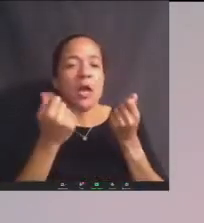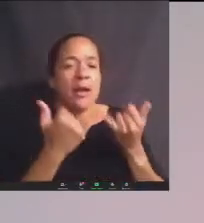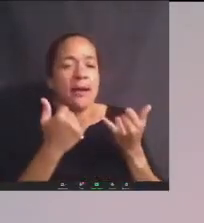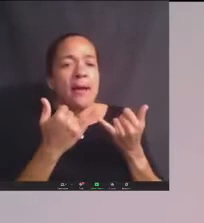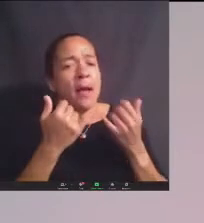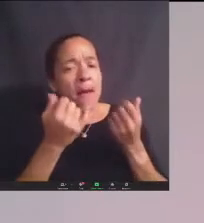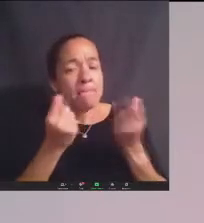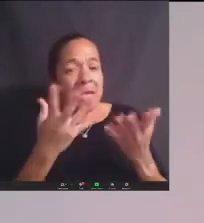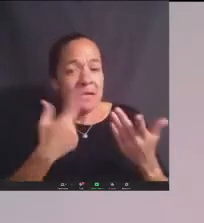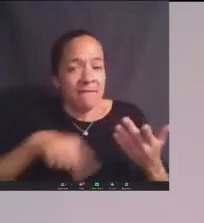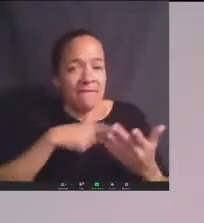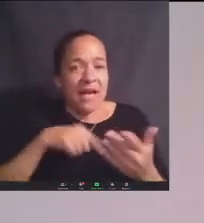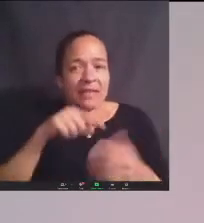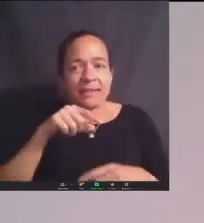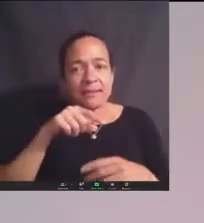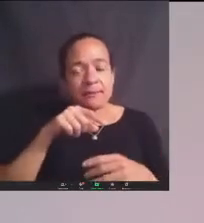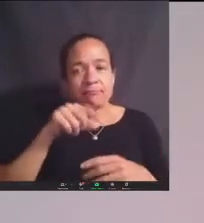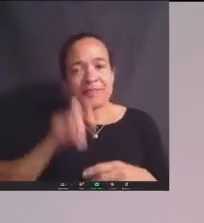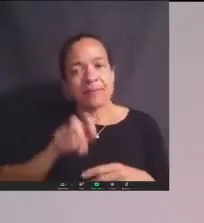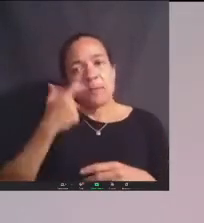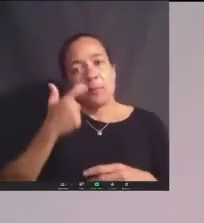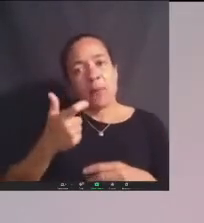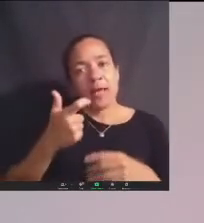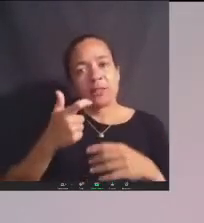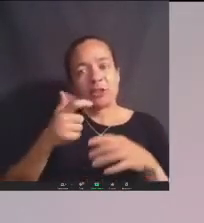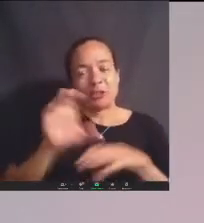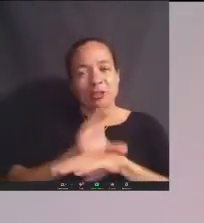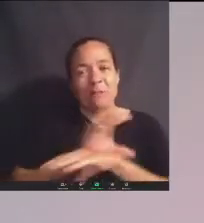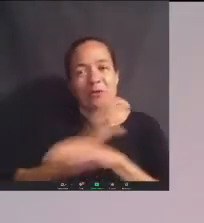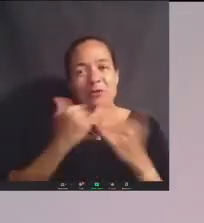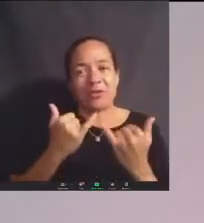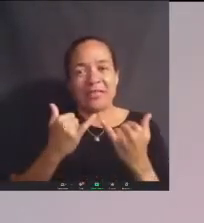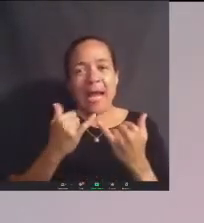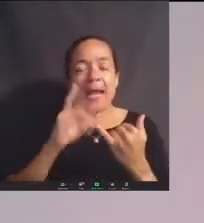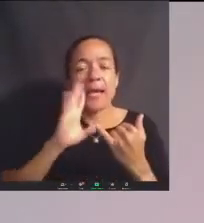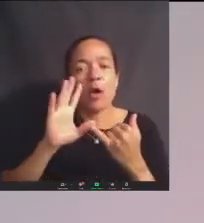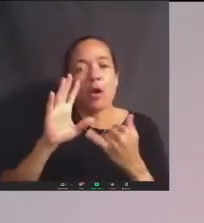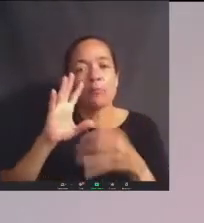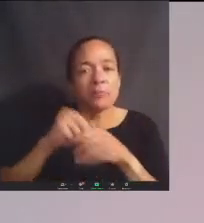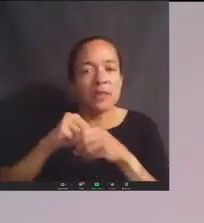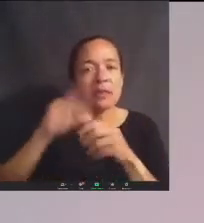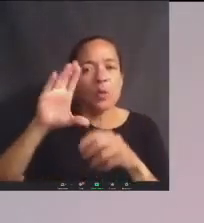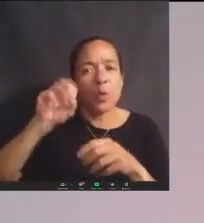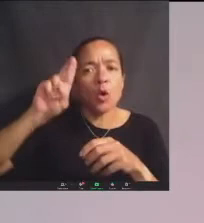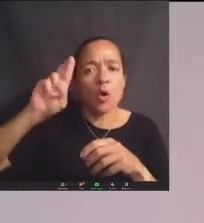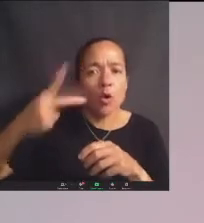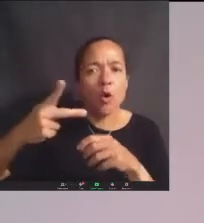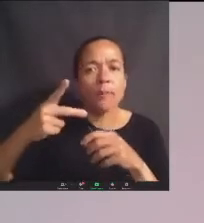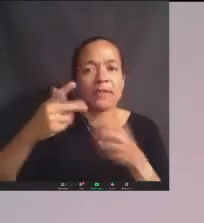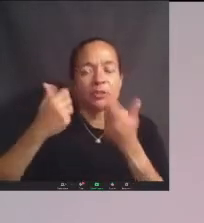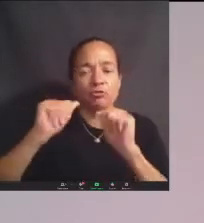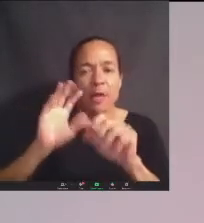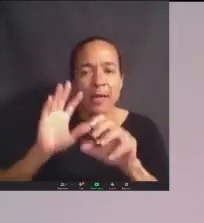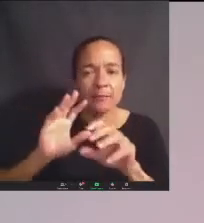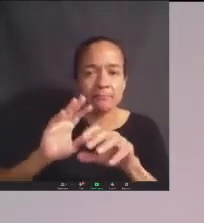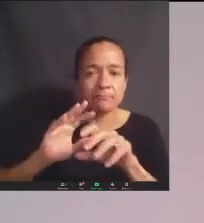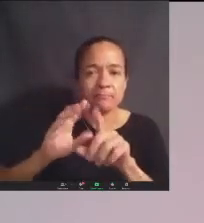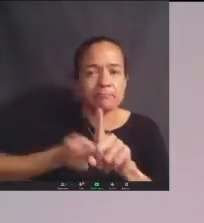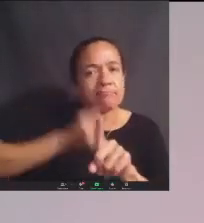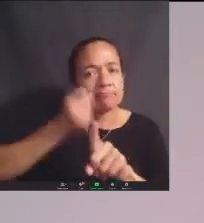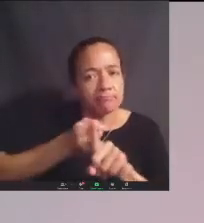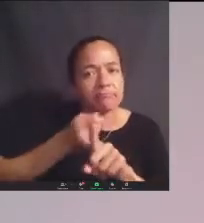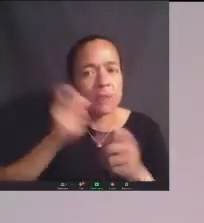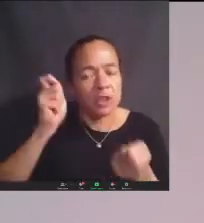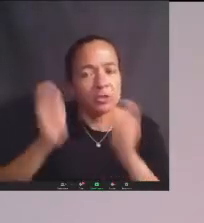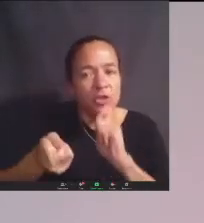institutions across the globe who are trying to enact change. But you wrote in your piece in the Chronicle of Philanthropy last year